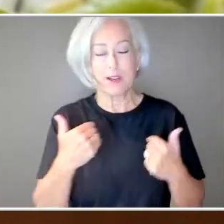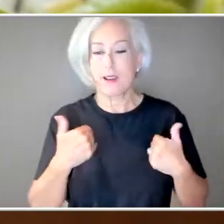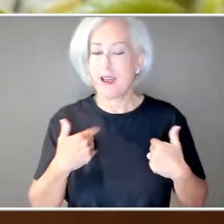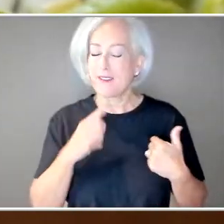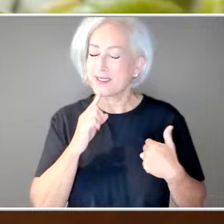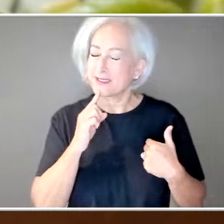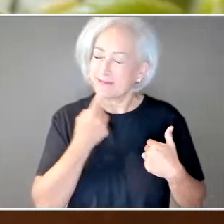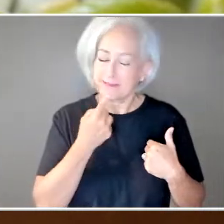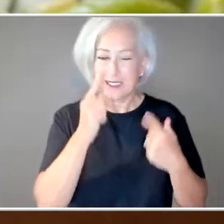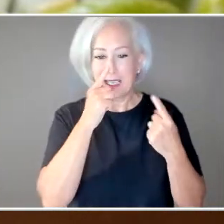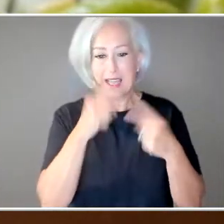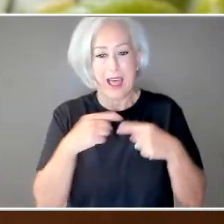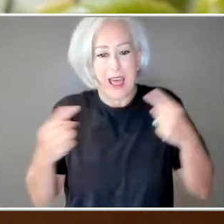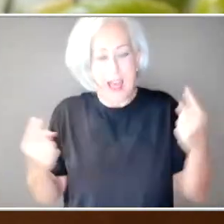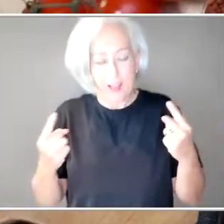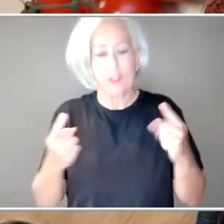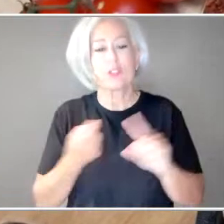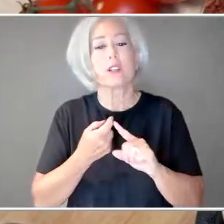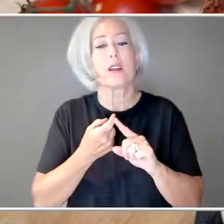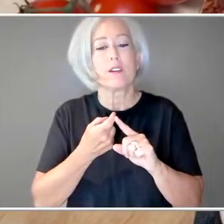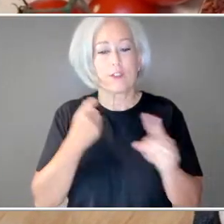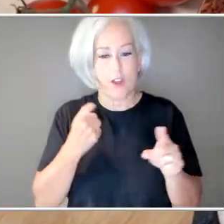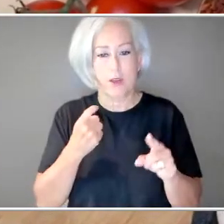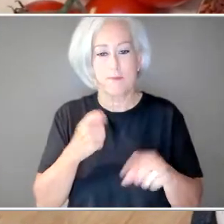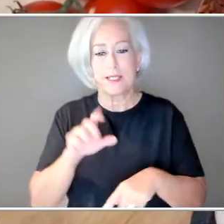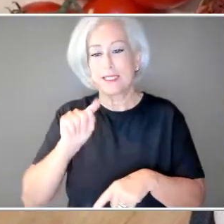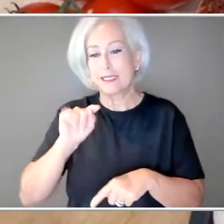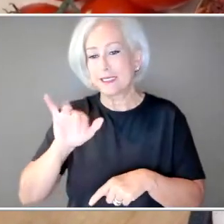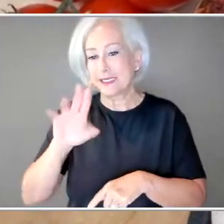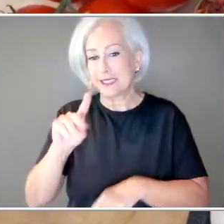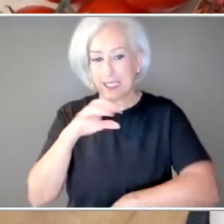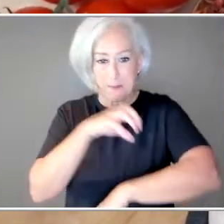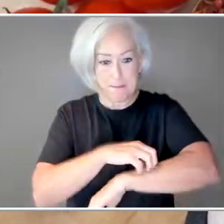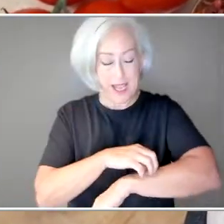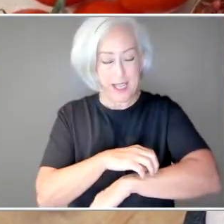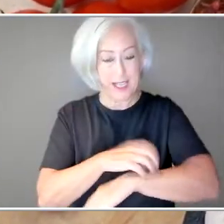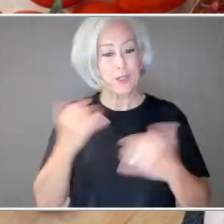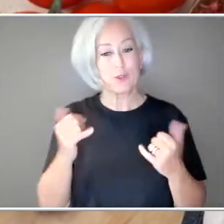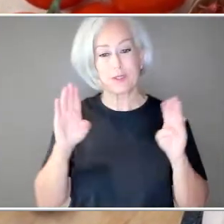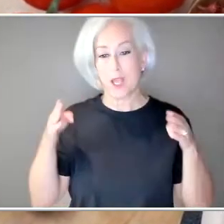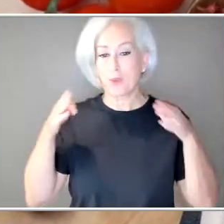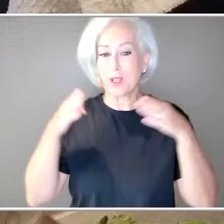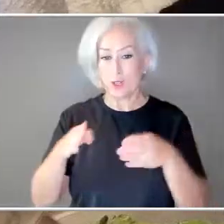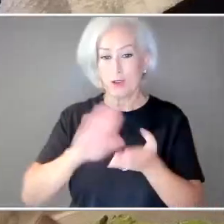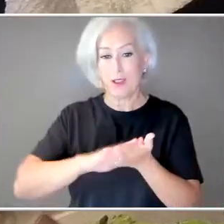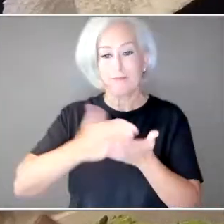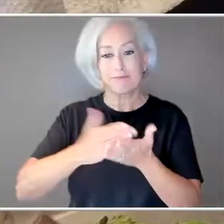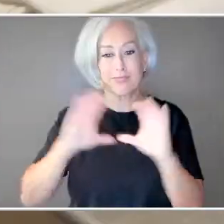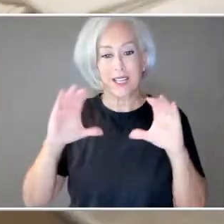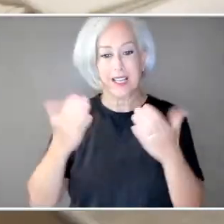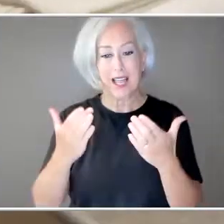us inside a culinary medicine class at the University of Kansas Medical Center.